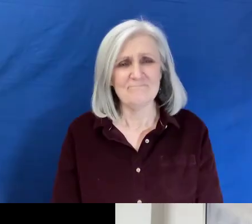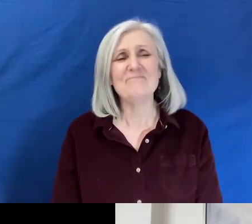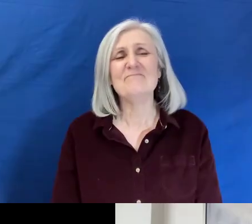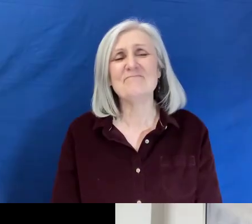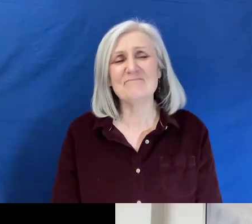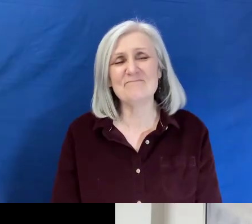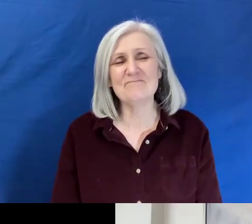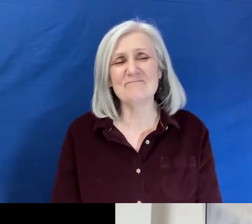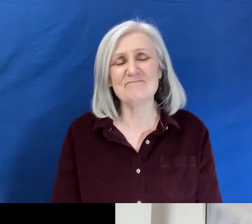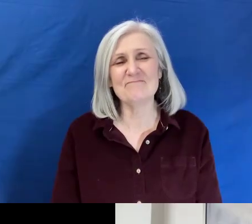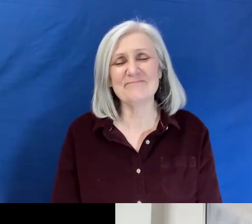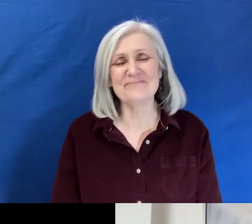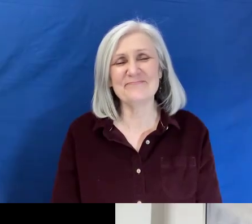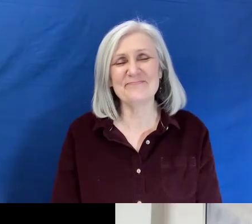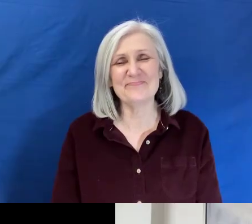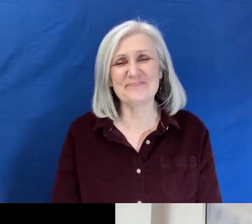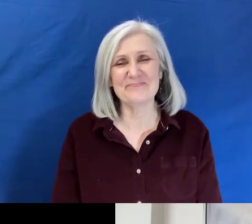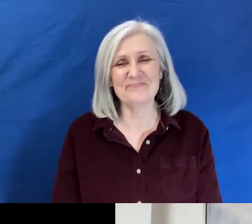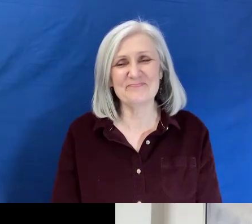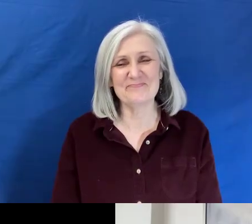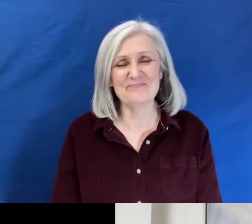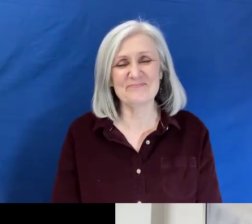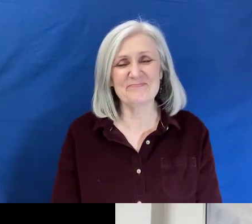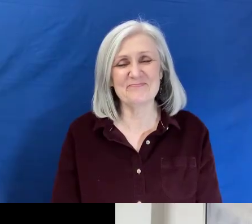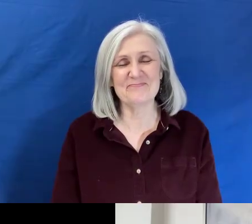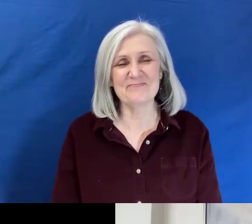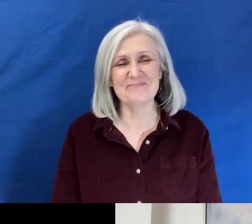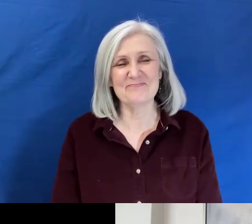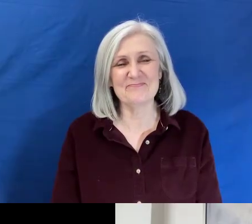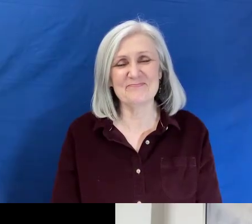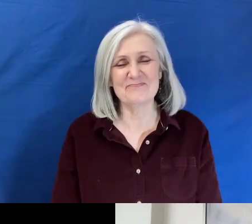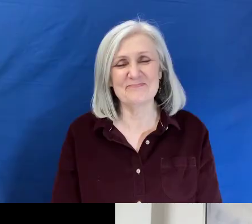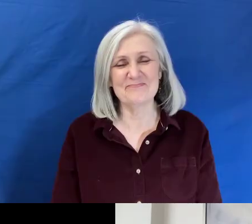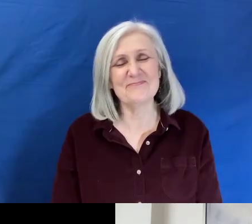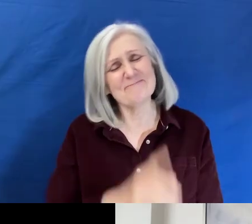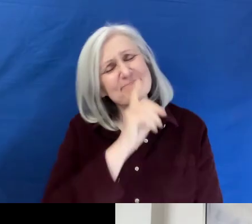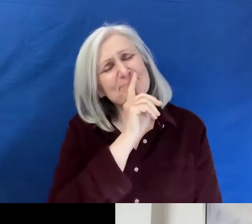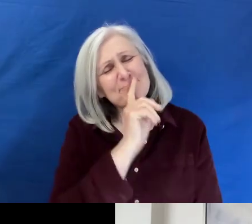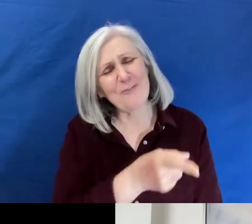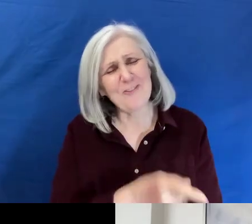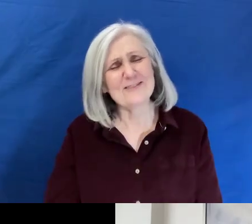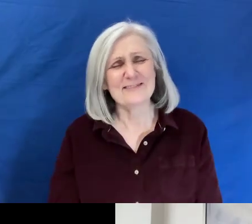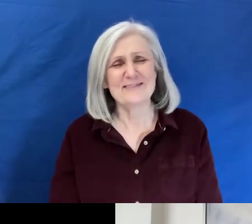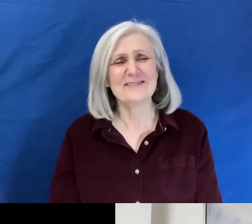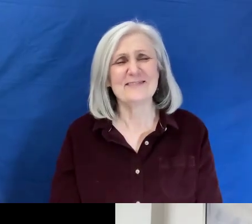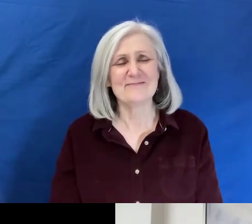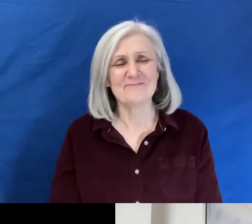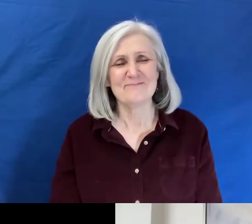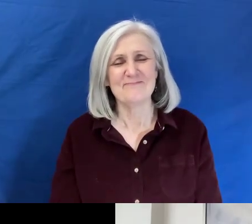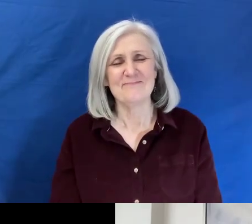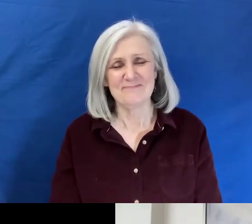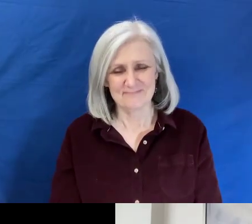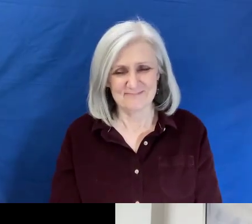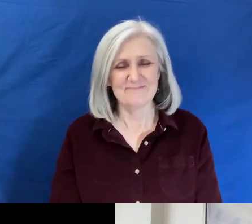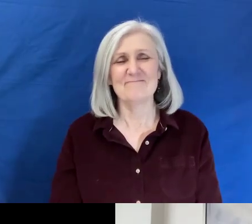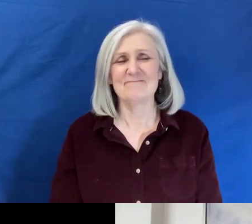Sydney Busby, thank you so much for coming back onto the KatChat Of podcast. I'm course. very happy to have you back